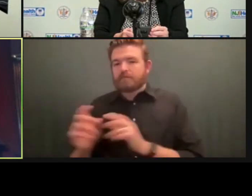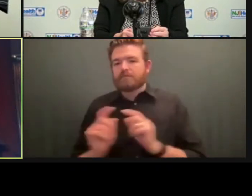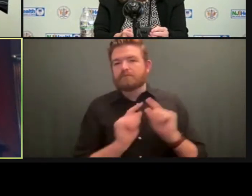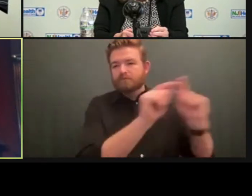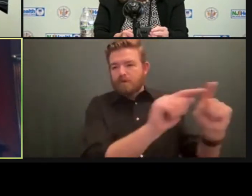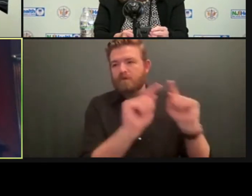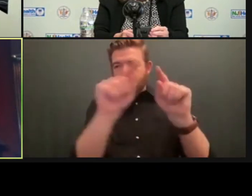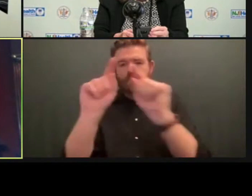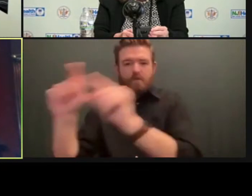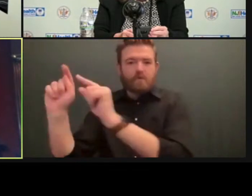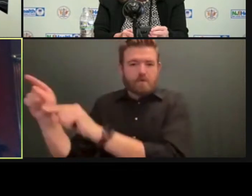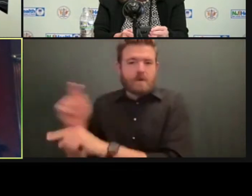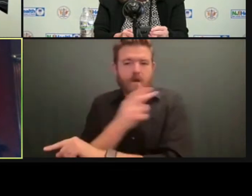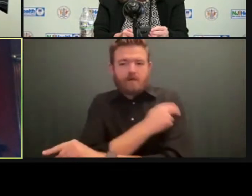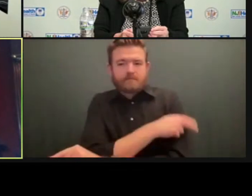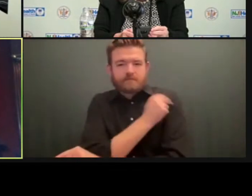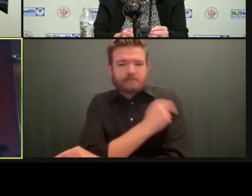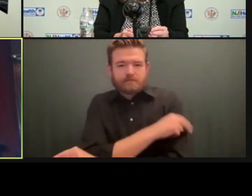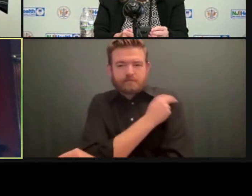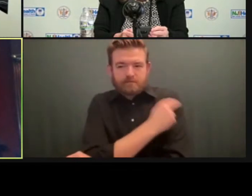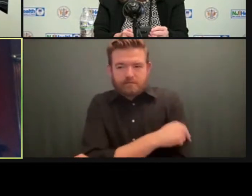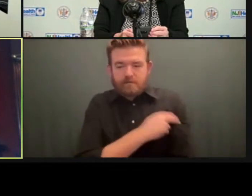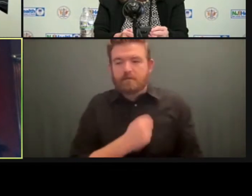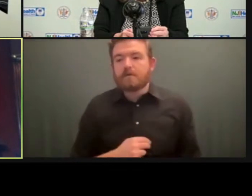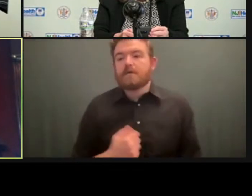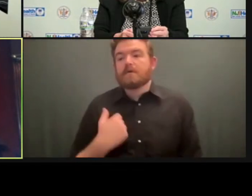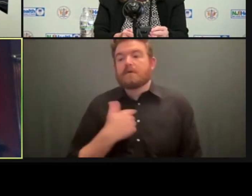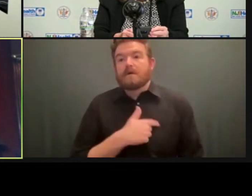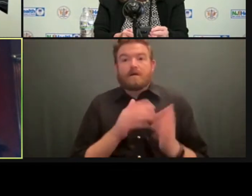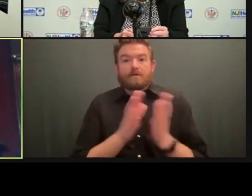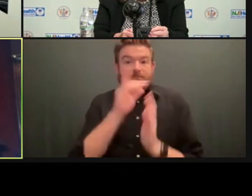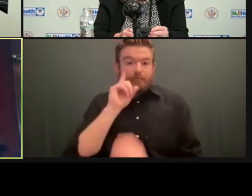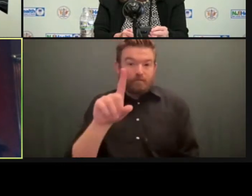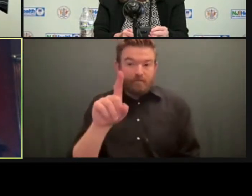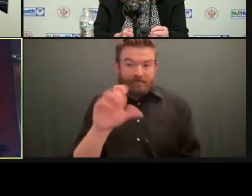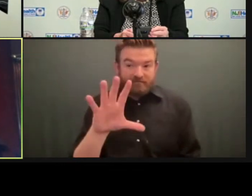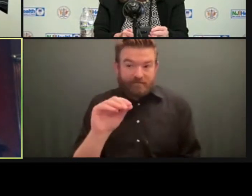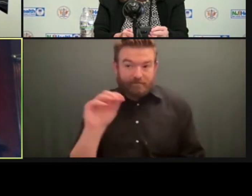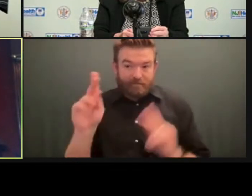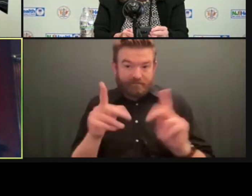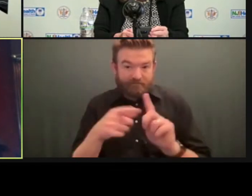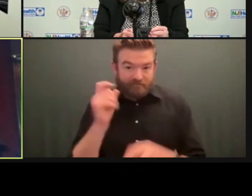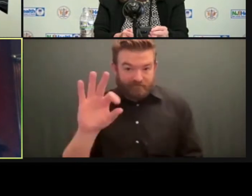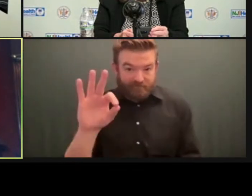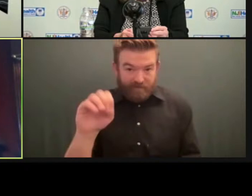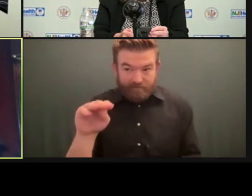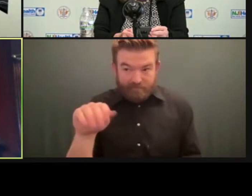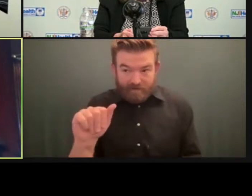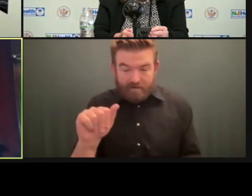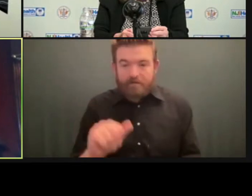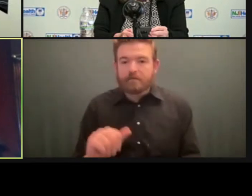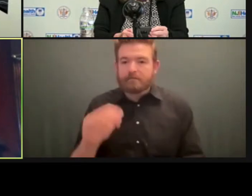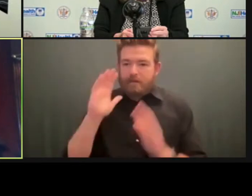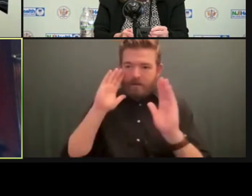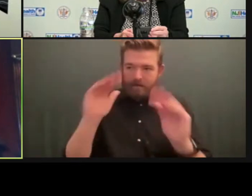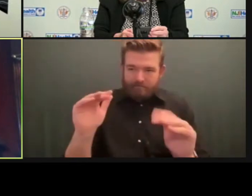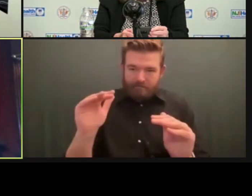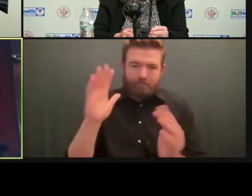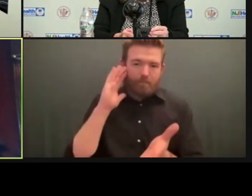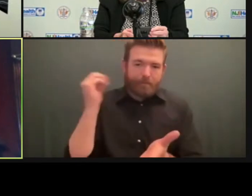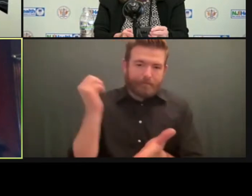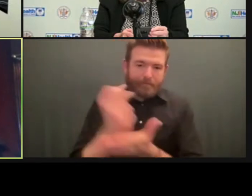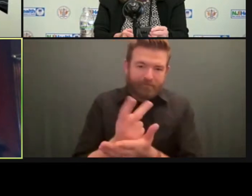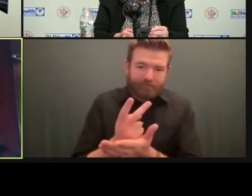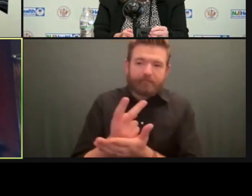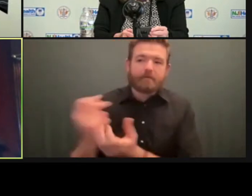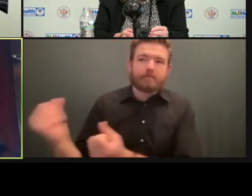through FEMA and HHS will review and hopefully come to an approval on that, because we